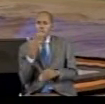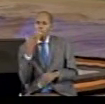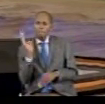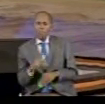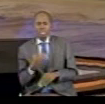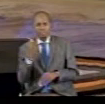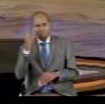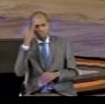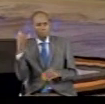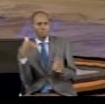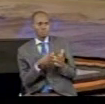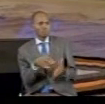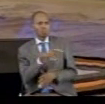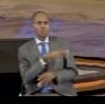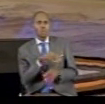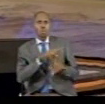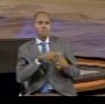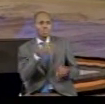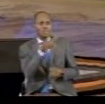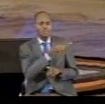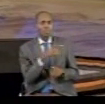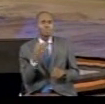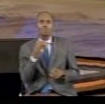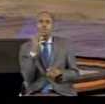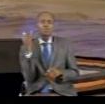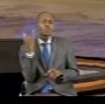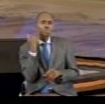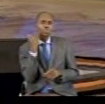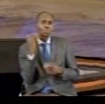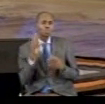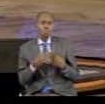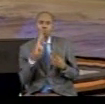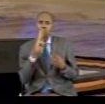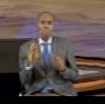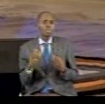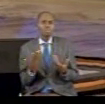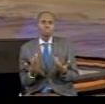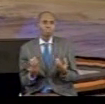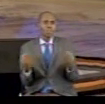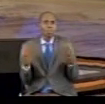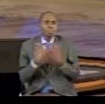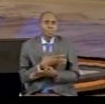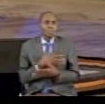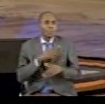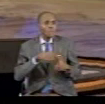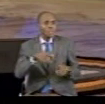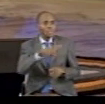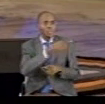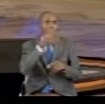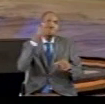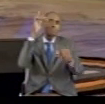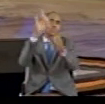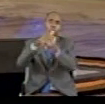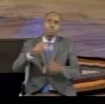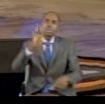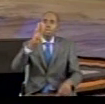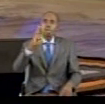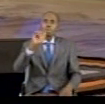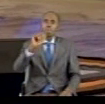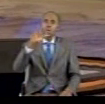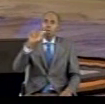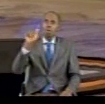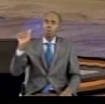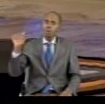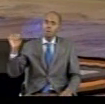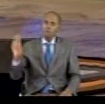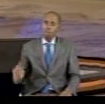fear. And then they went to pay a large amount of money. They promised they were going to put in the coffers